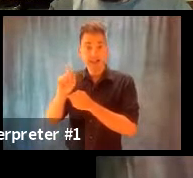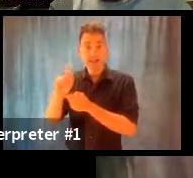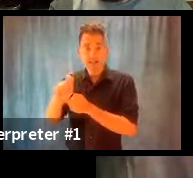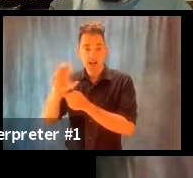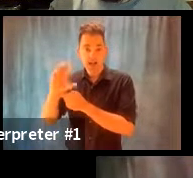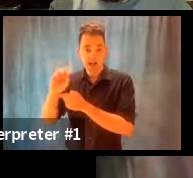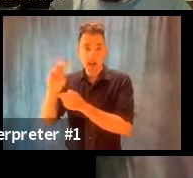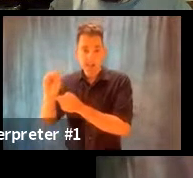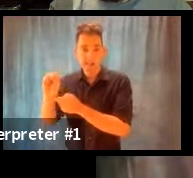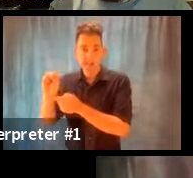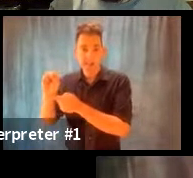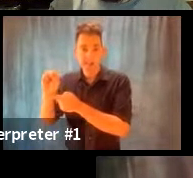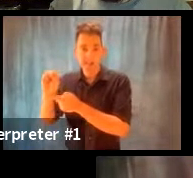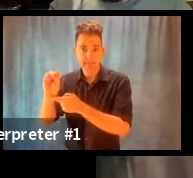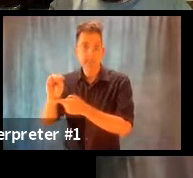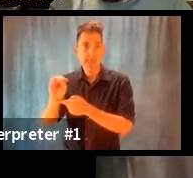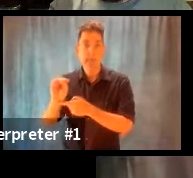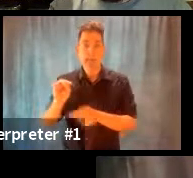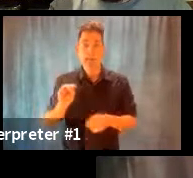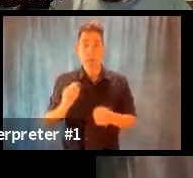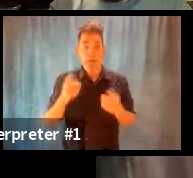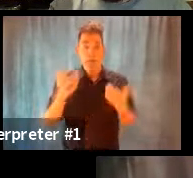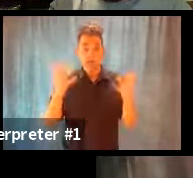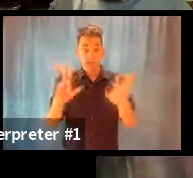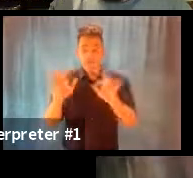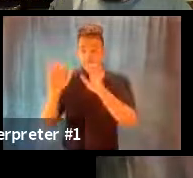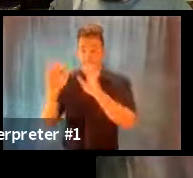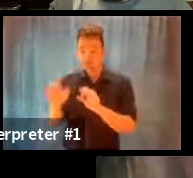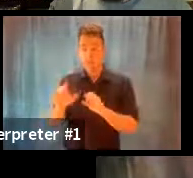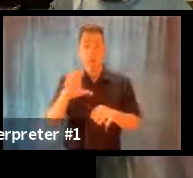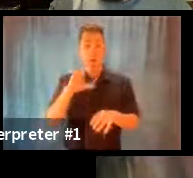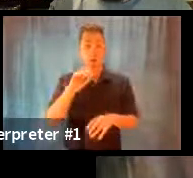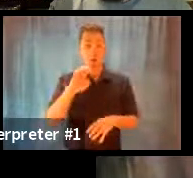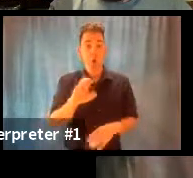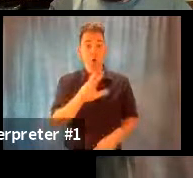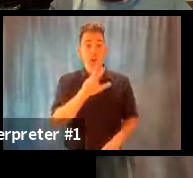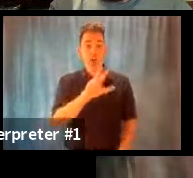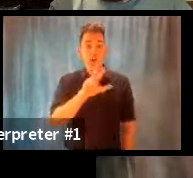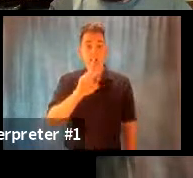MENTI.com. Once there, you'll enter the code